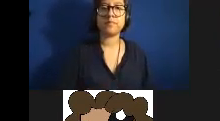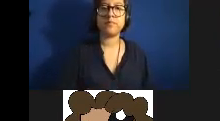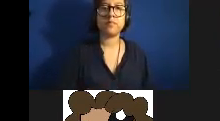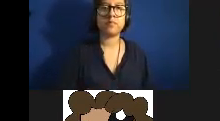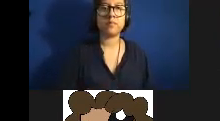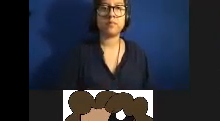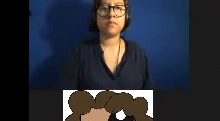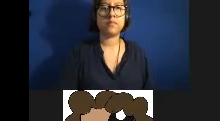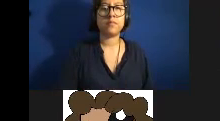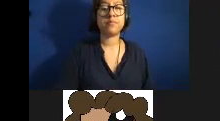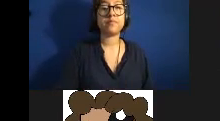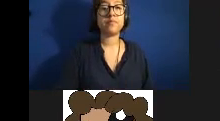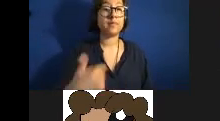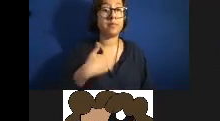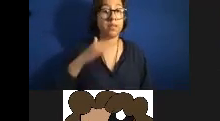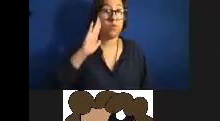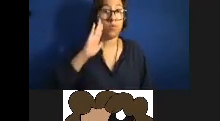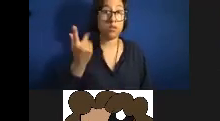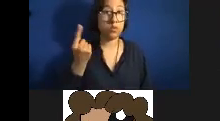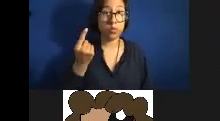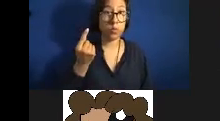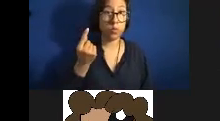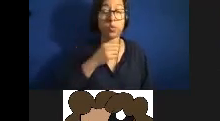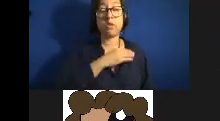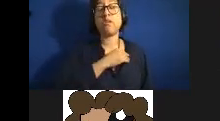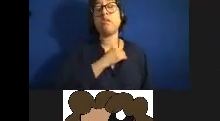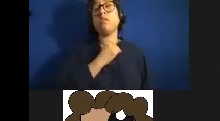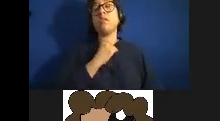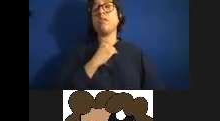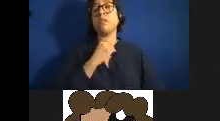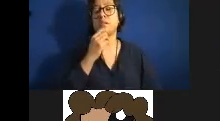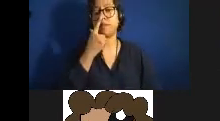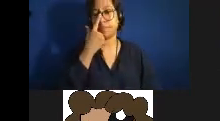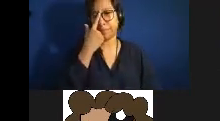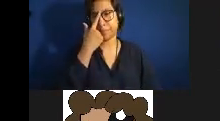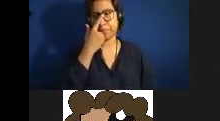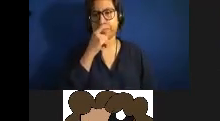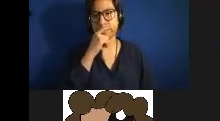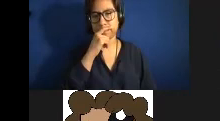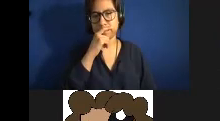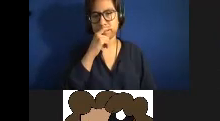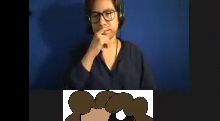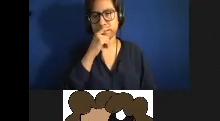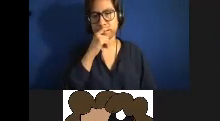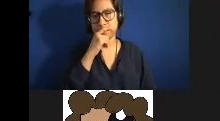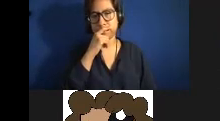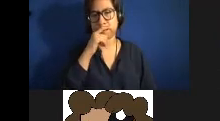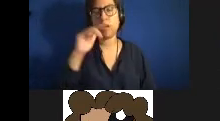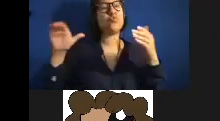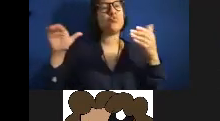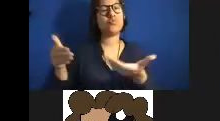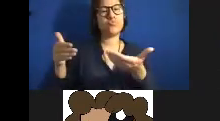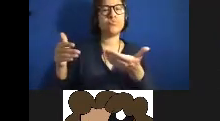I'm going to do is talk a little bit about the panelists and then have them